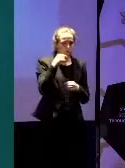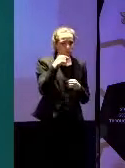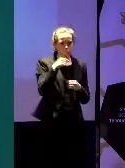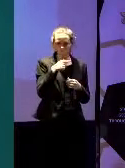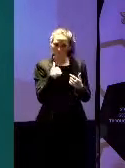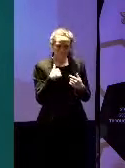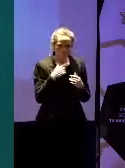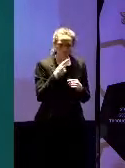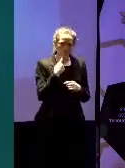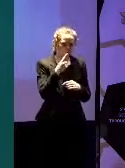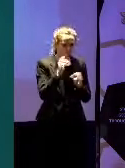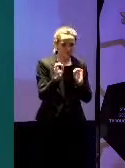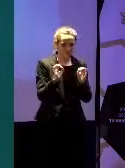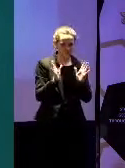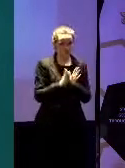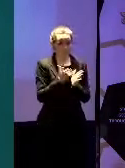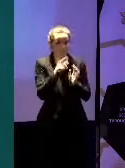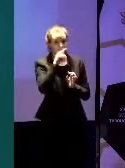your name?